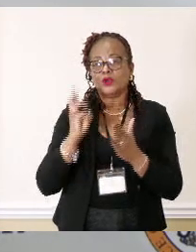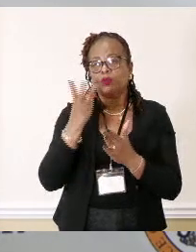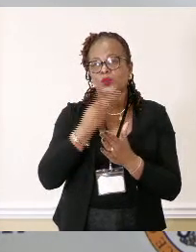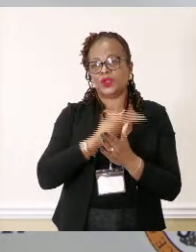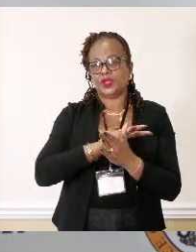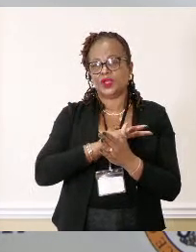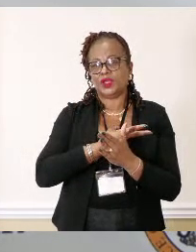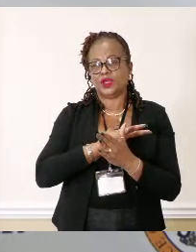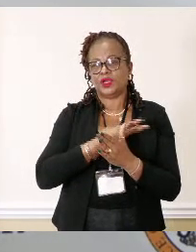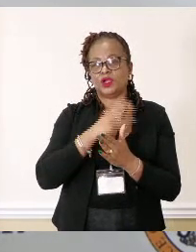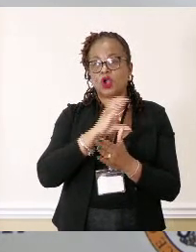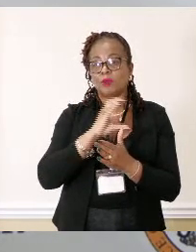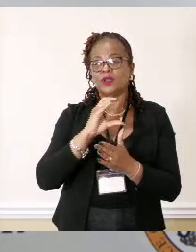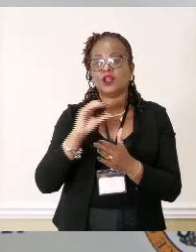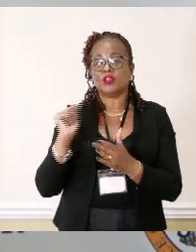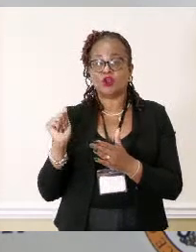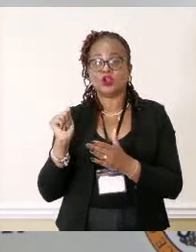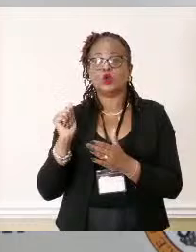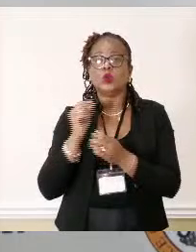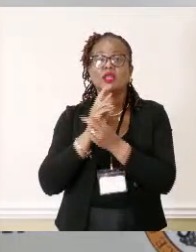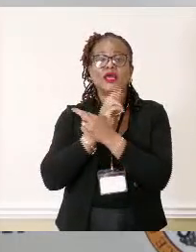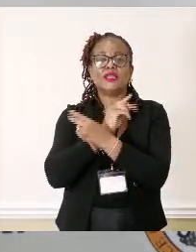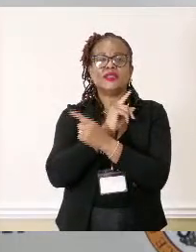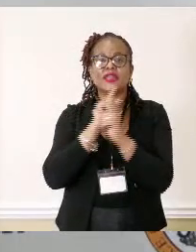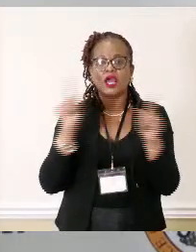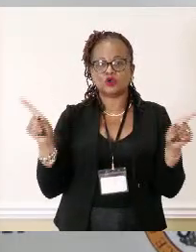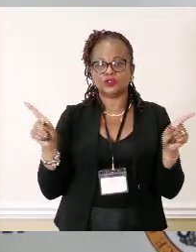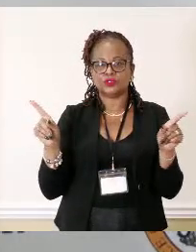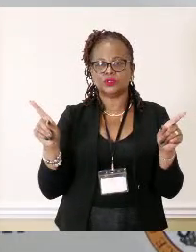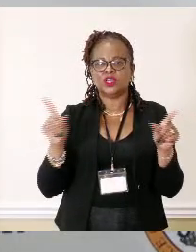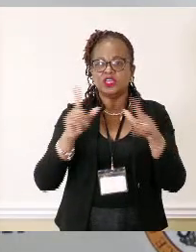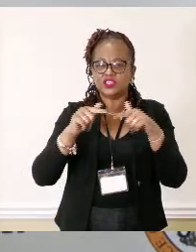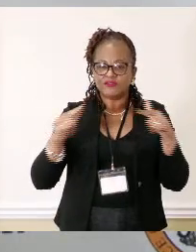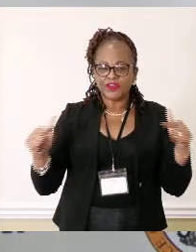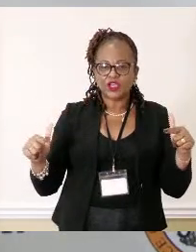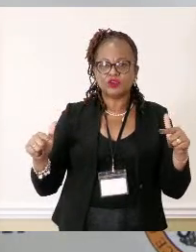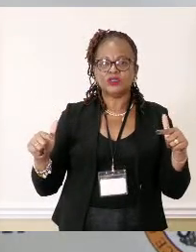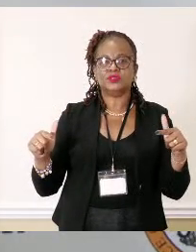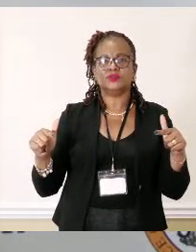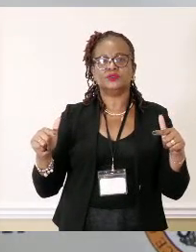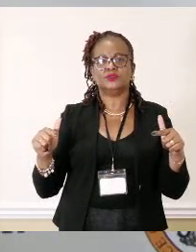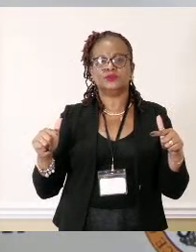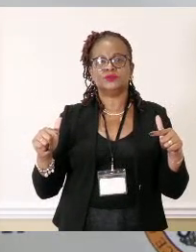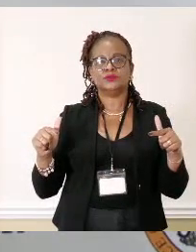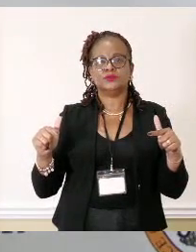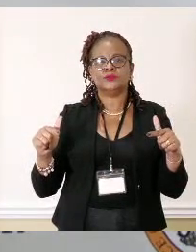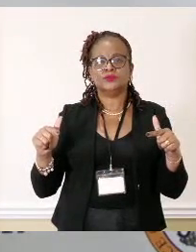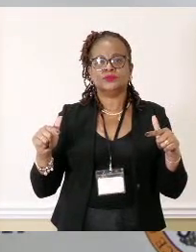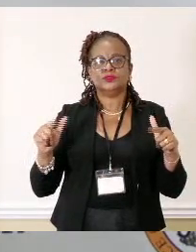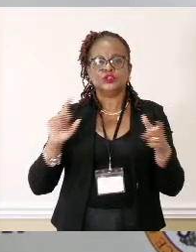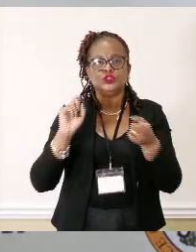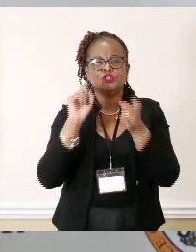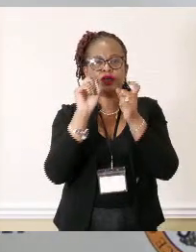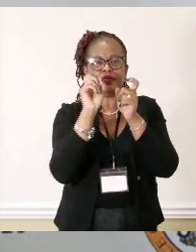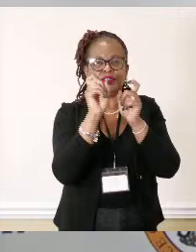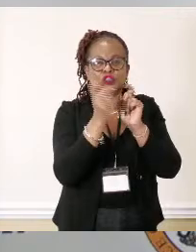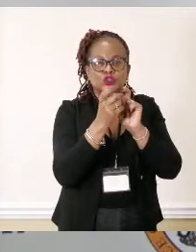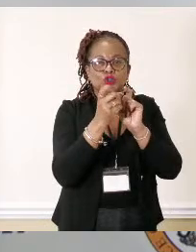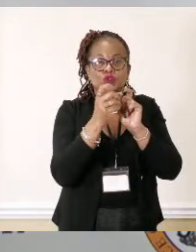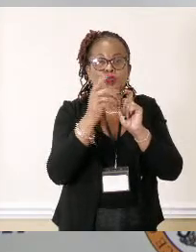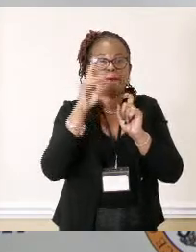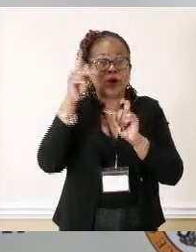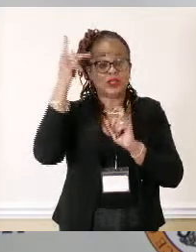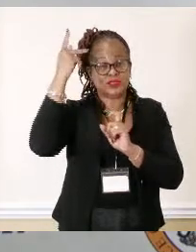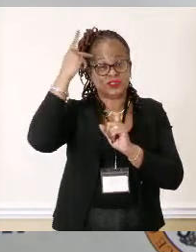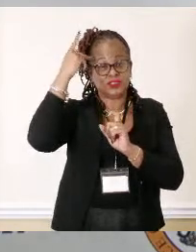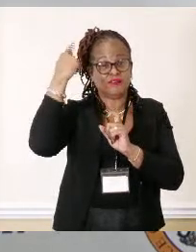The competent authority will announce the various revisions or changes to the policy